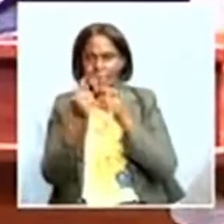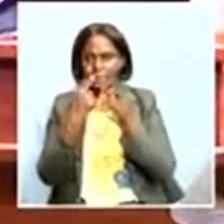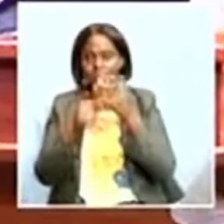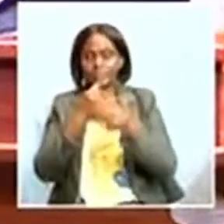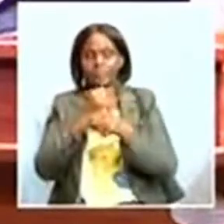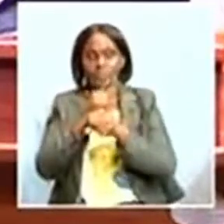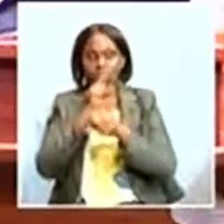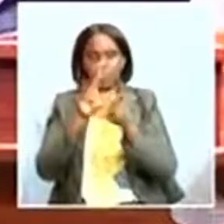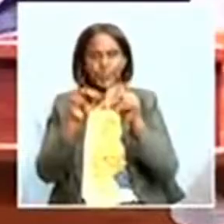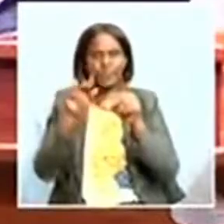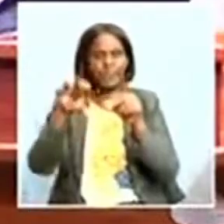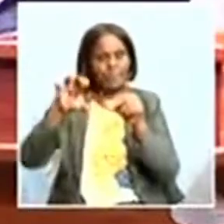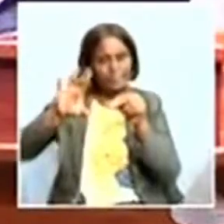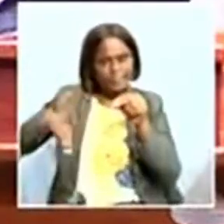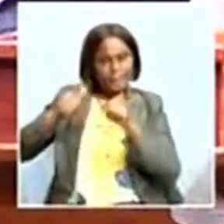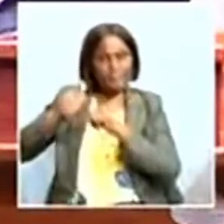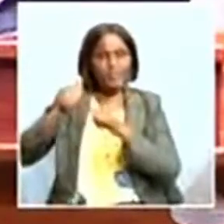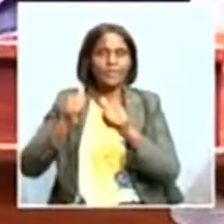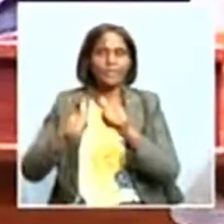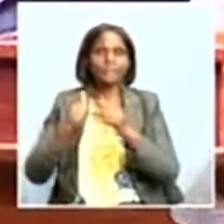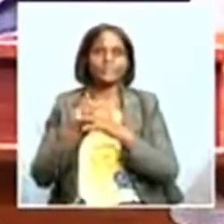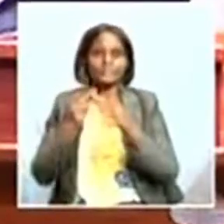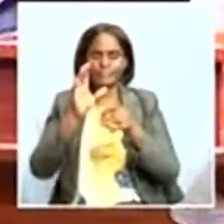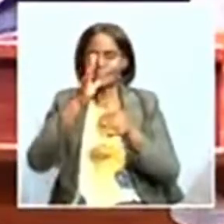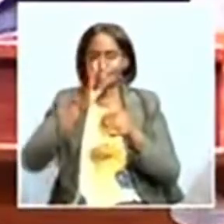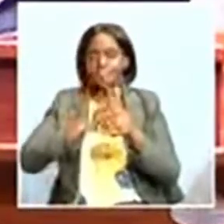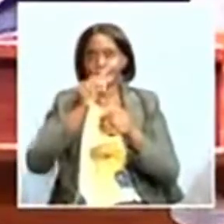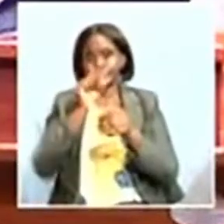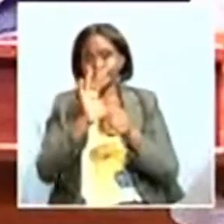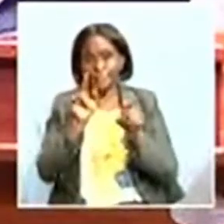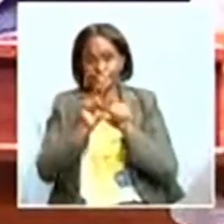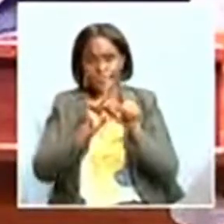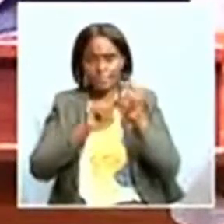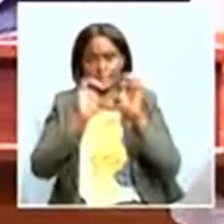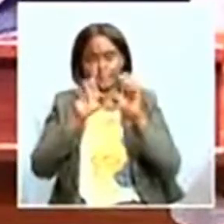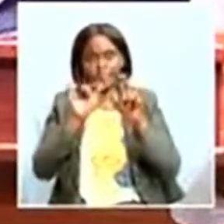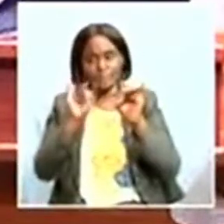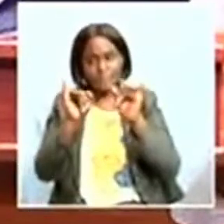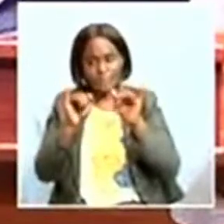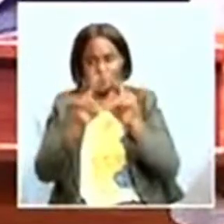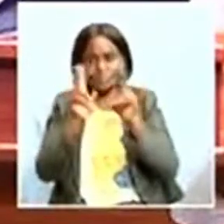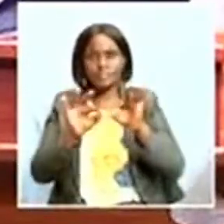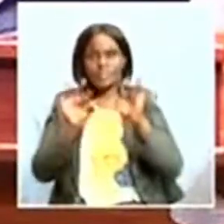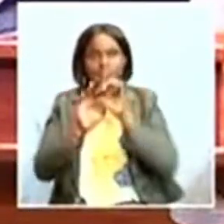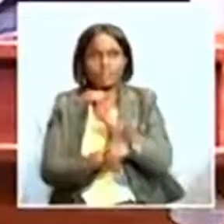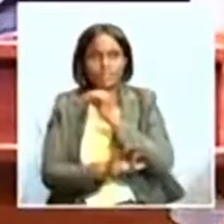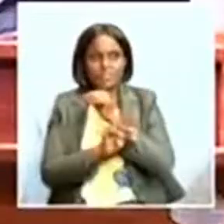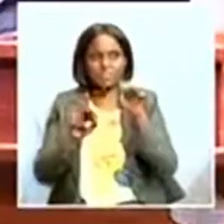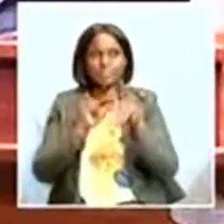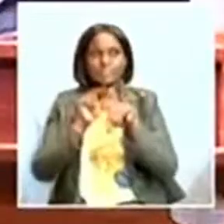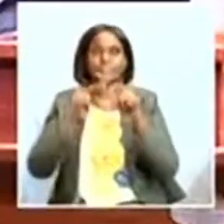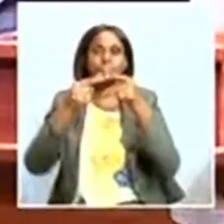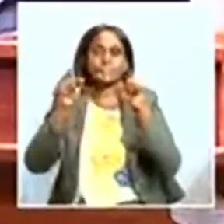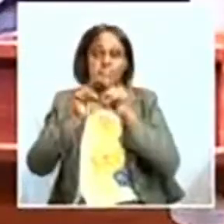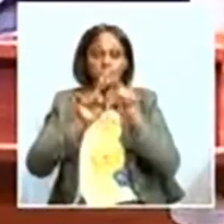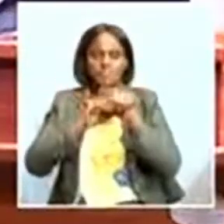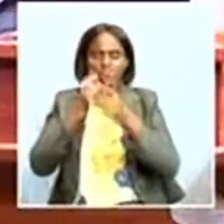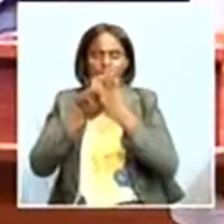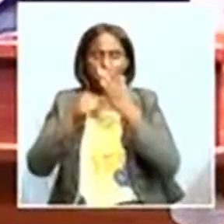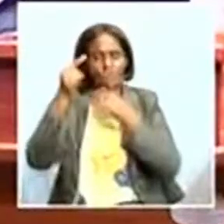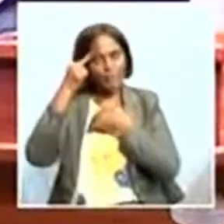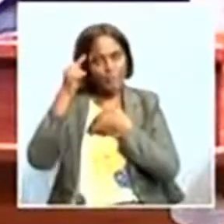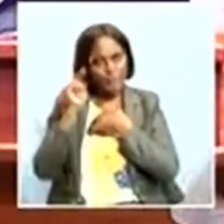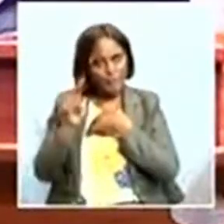ensures no child is left behind. Madam Speaker, education remains the foundation of our nation's progress, and the government